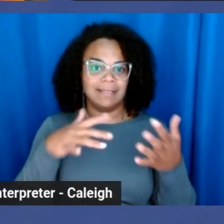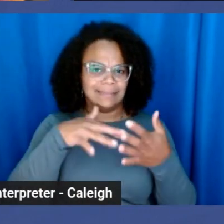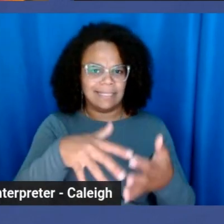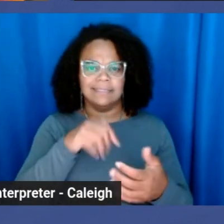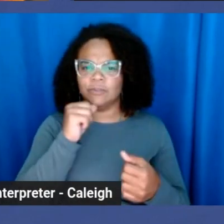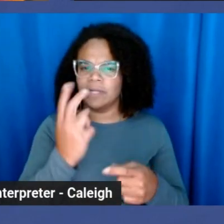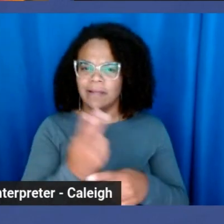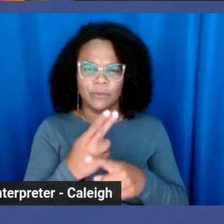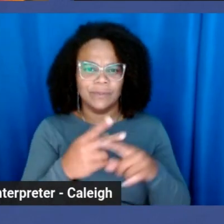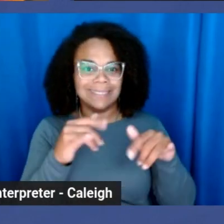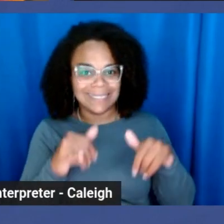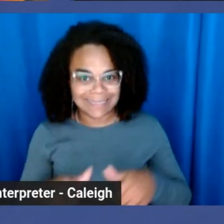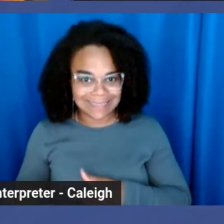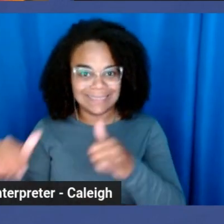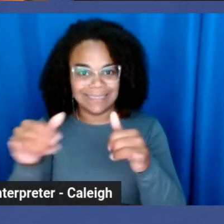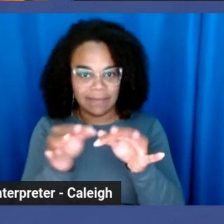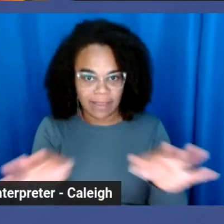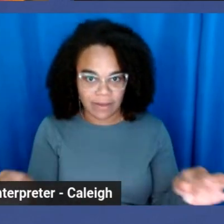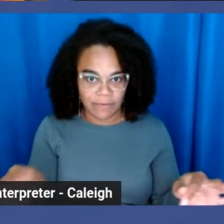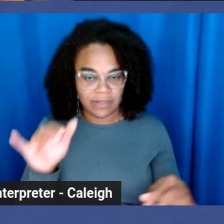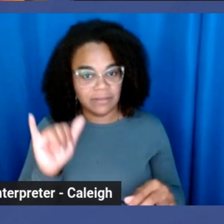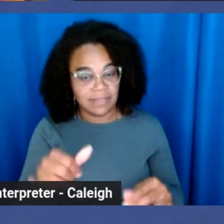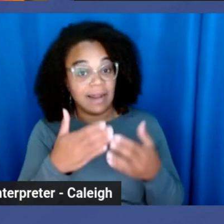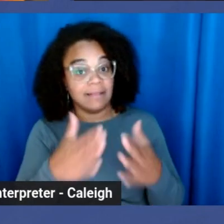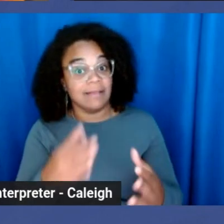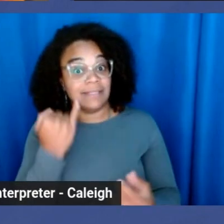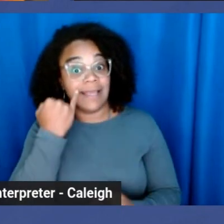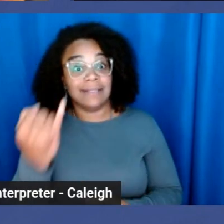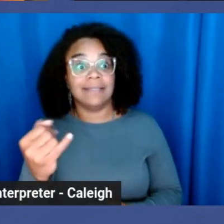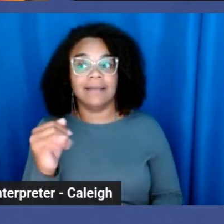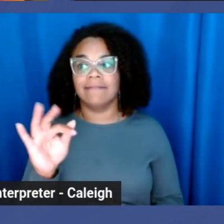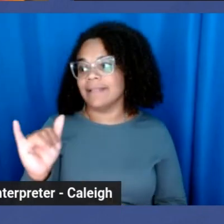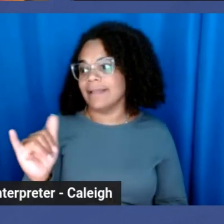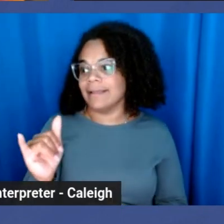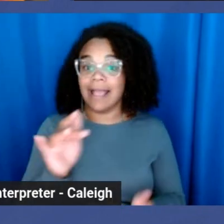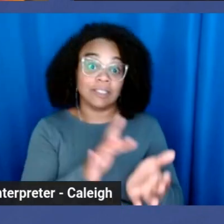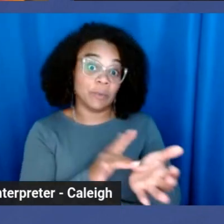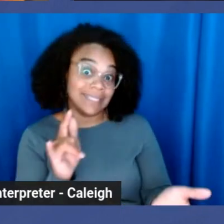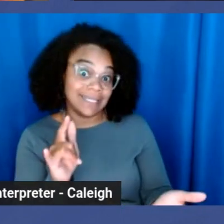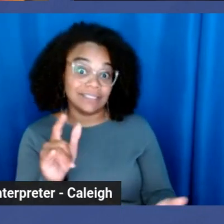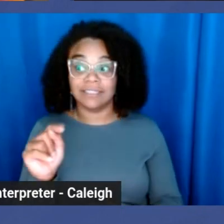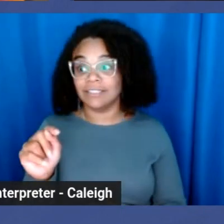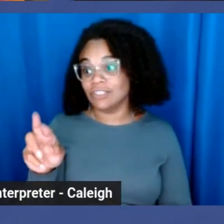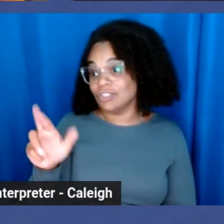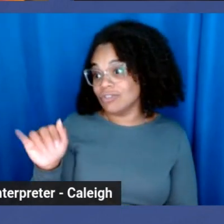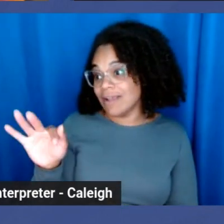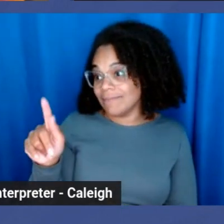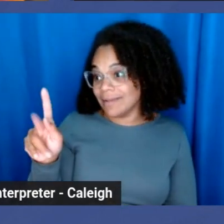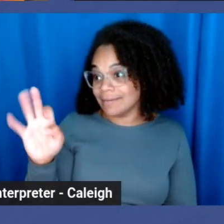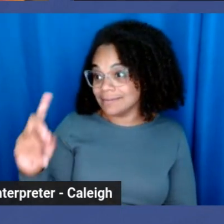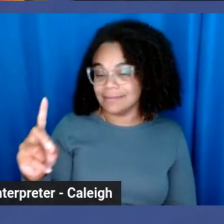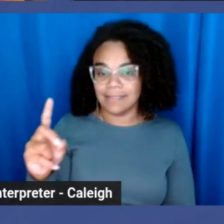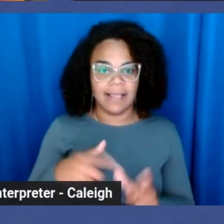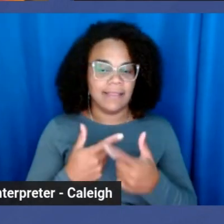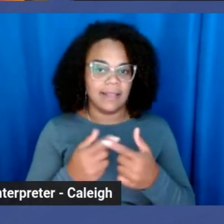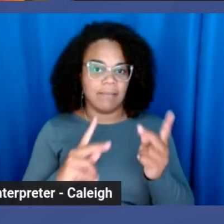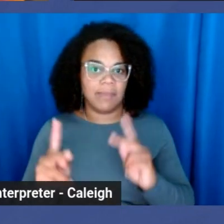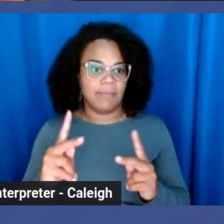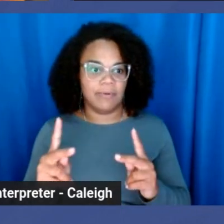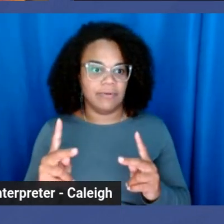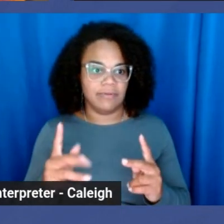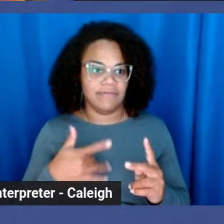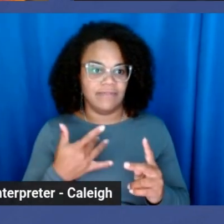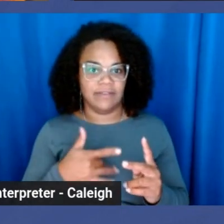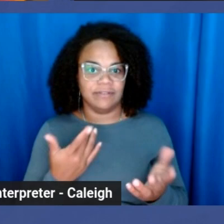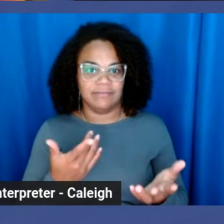So similar to what I was saying before, this comes up a lot in research of, like, exploitation, trafficked, and then people just kind of being, unfulfilled